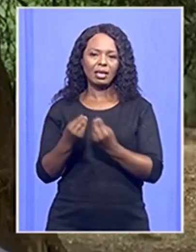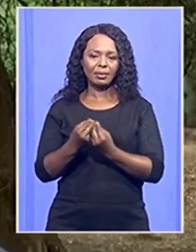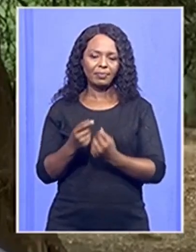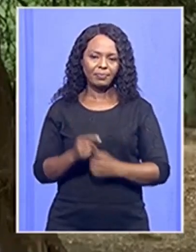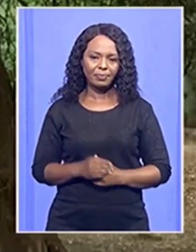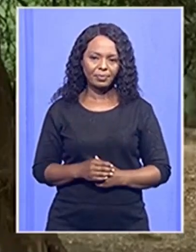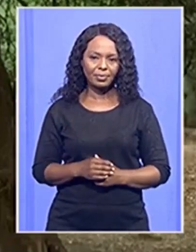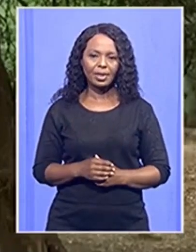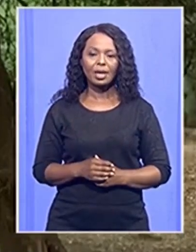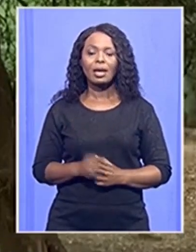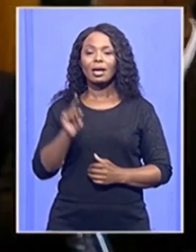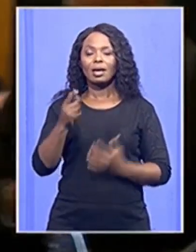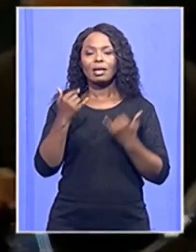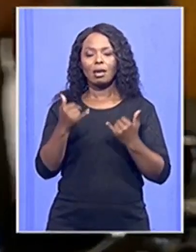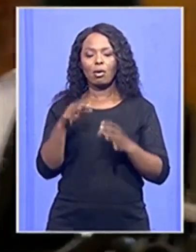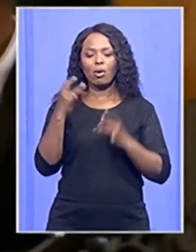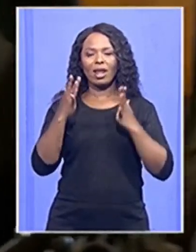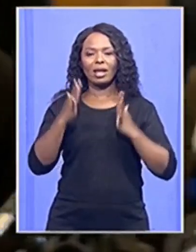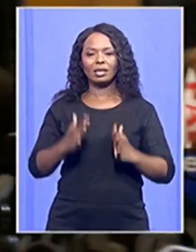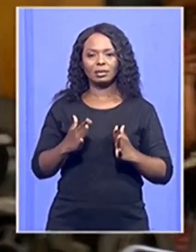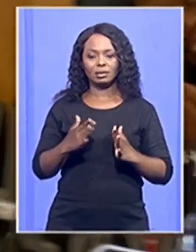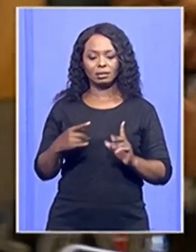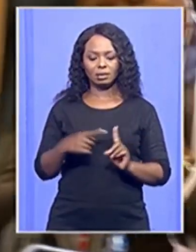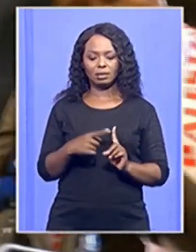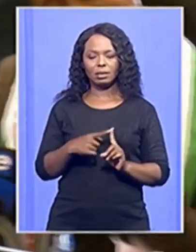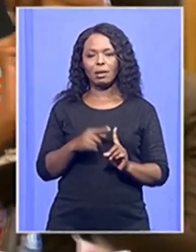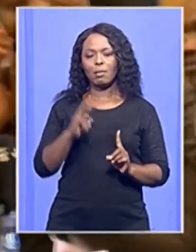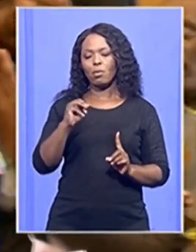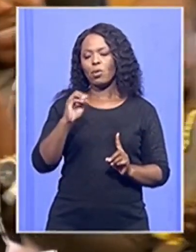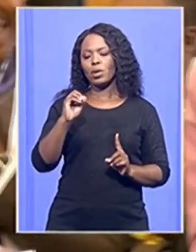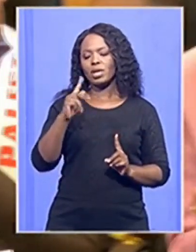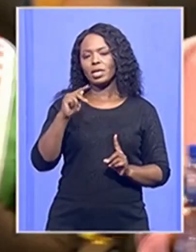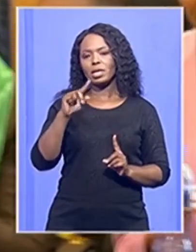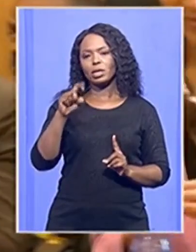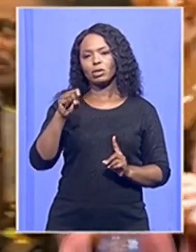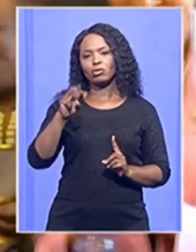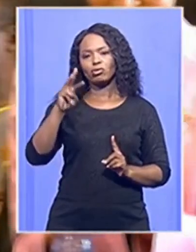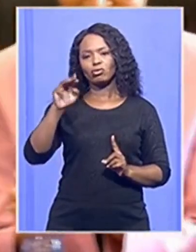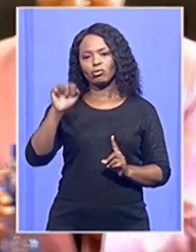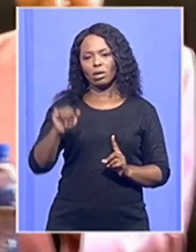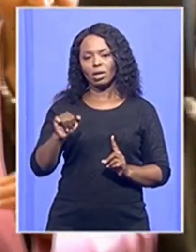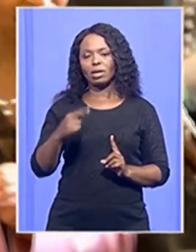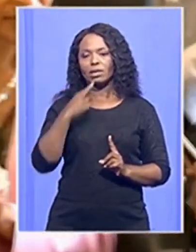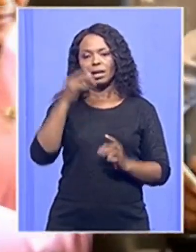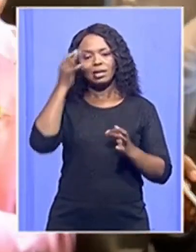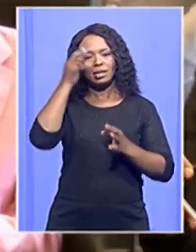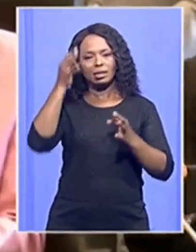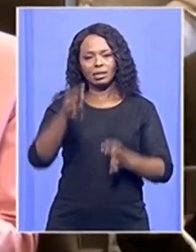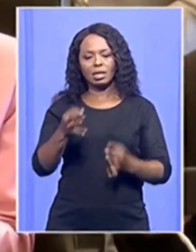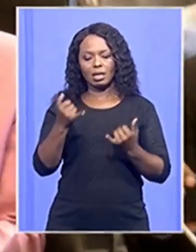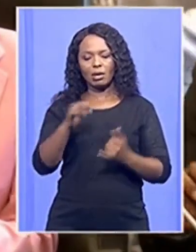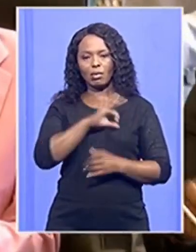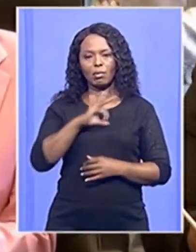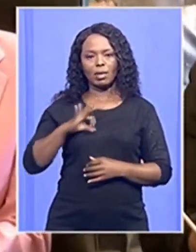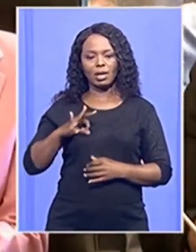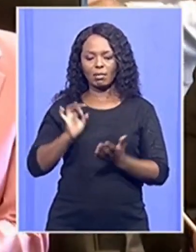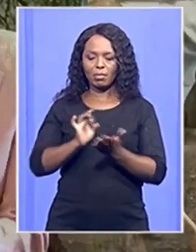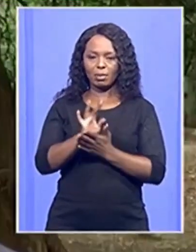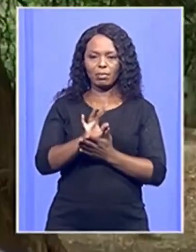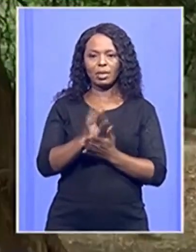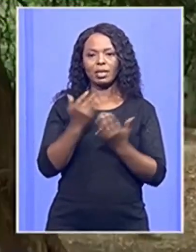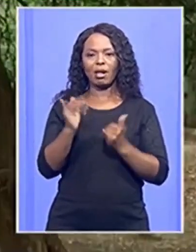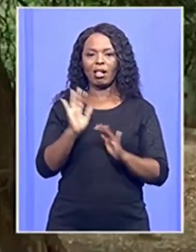ka mosekaseki wa tsa sepolotiki Makhosini Mokitjwa katlholo e rebotsweng e tlogetse mokgino jaaka Meyara-mogolo a